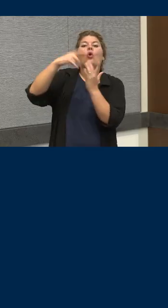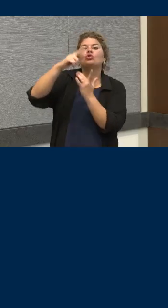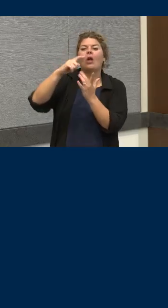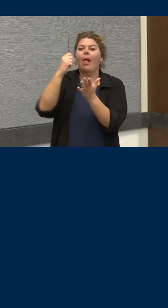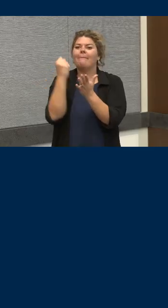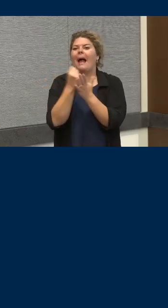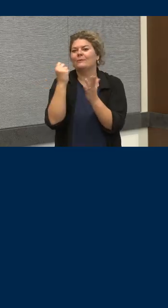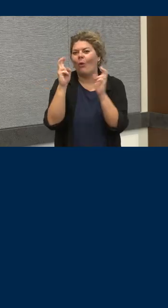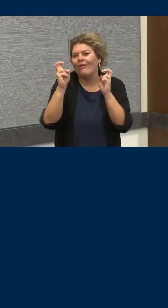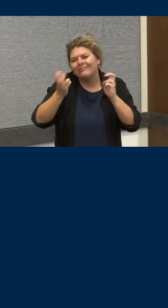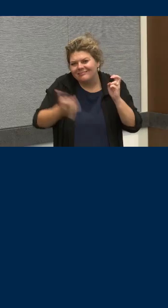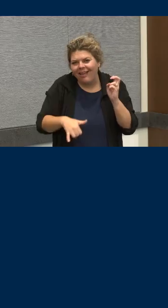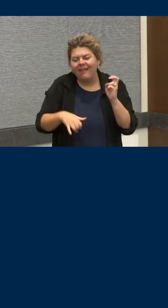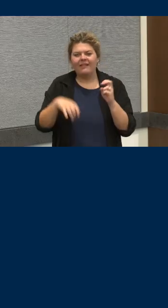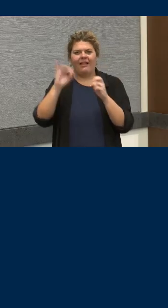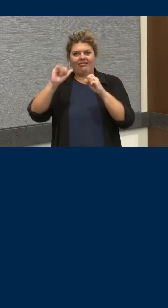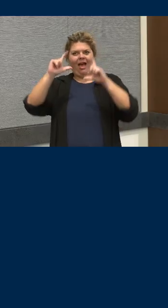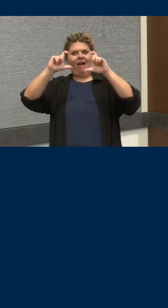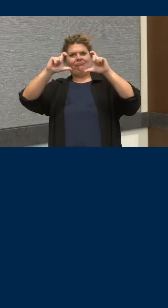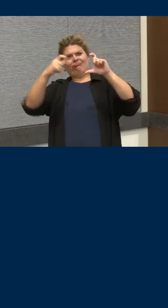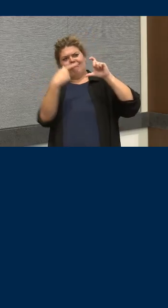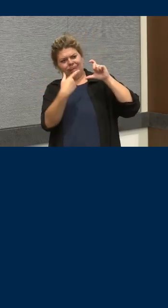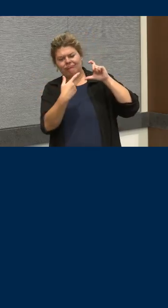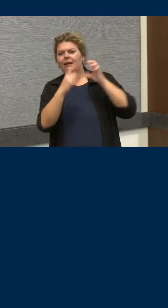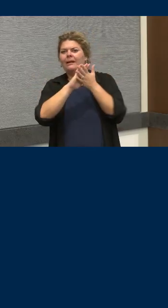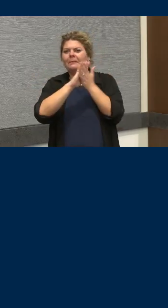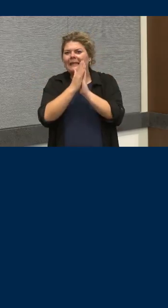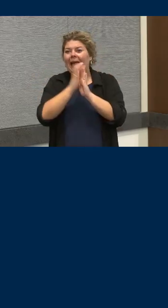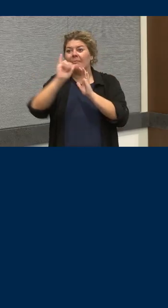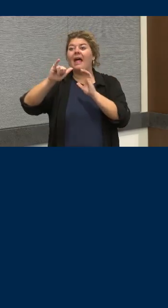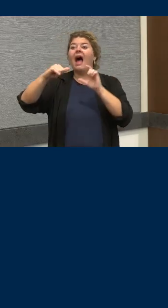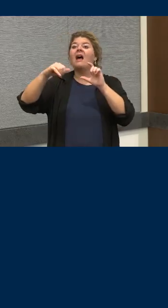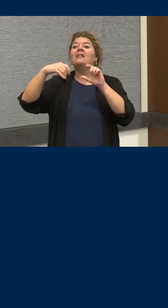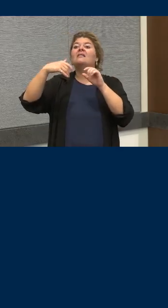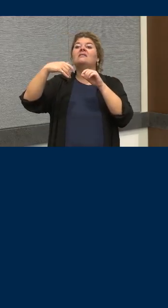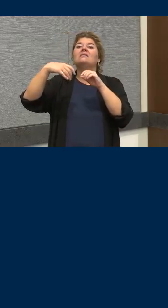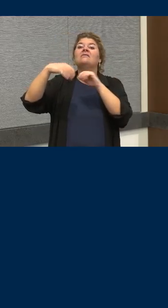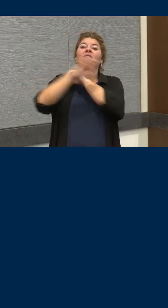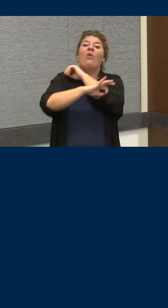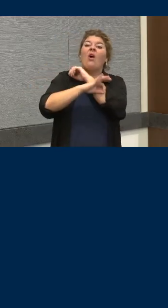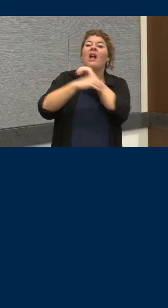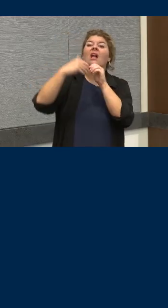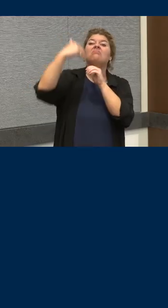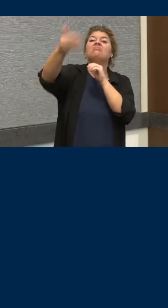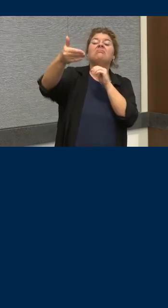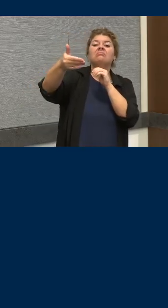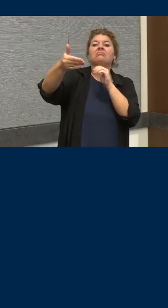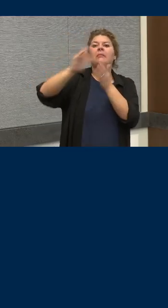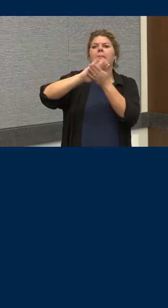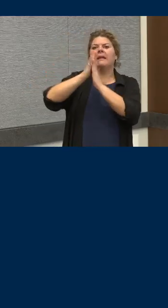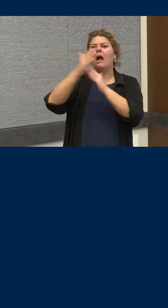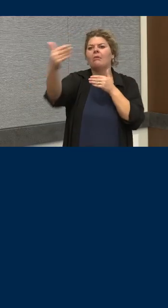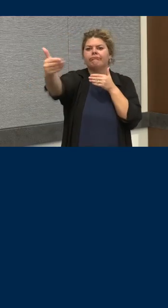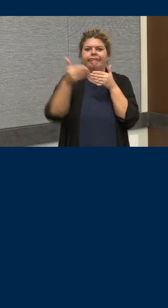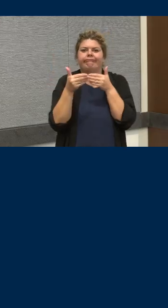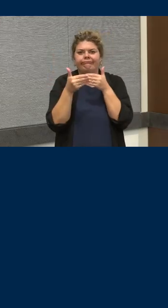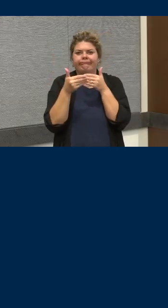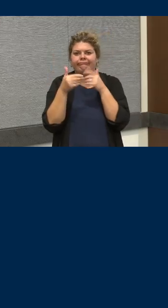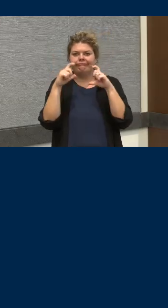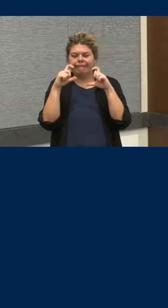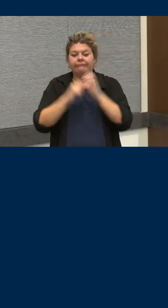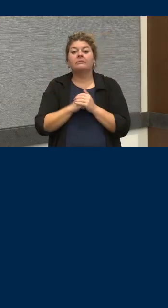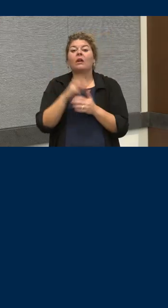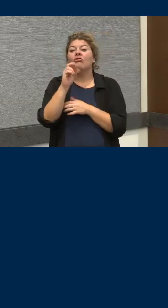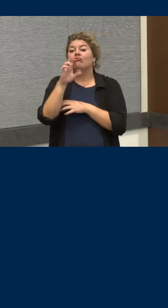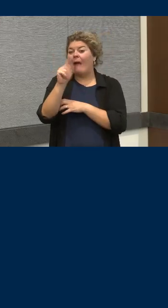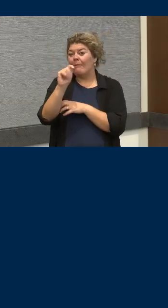This uncanny tool could transform the familiar and foreign alike. Robert Frank was arrested